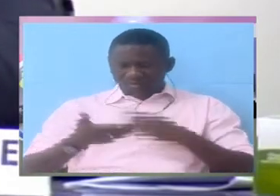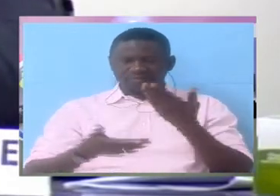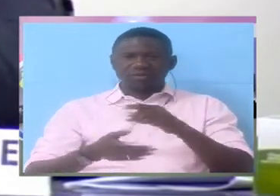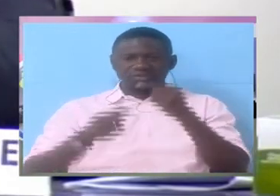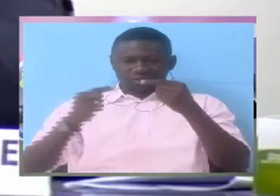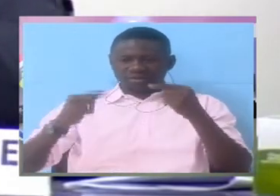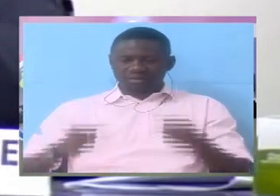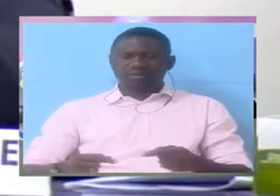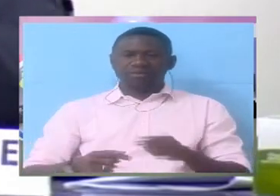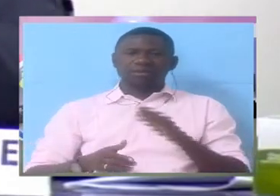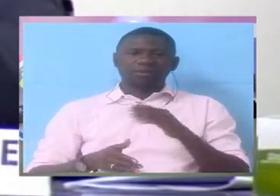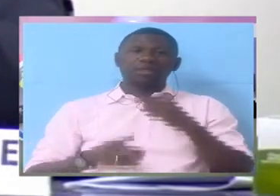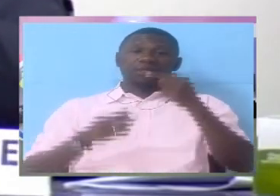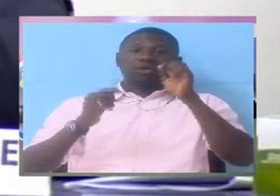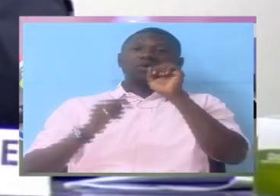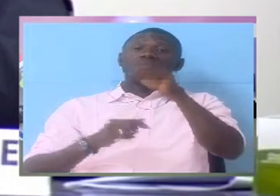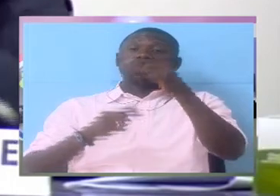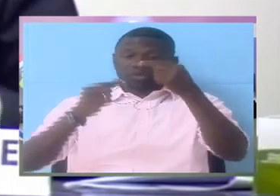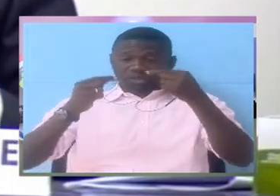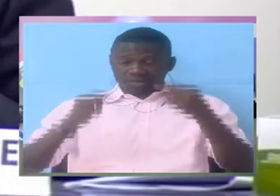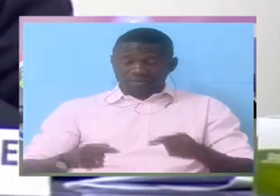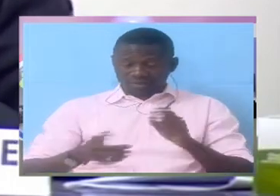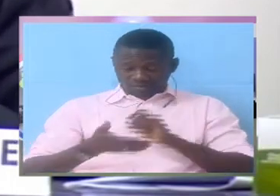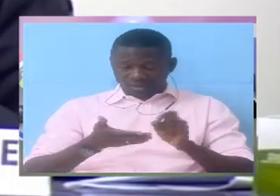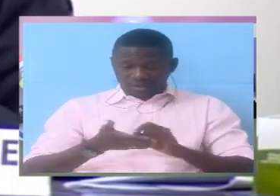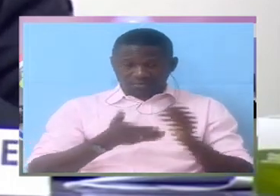Just put the statement aside.